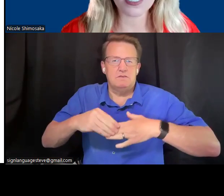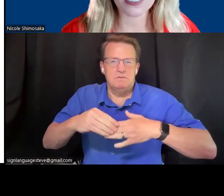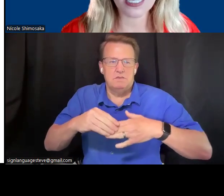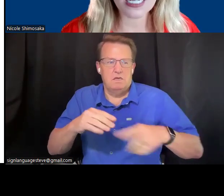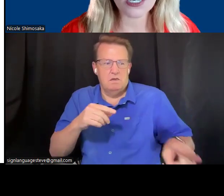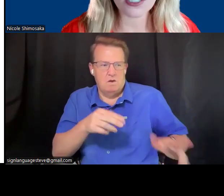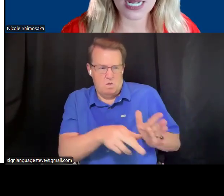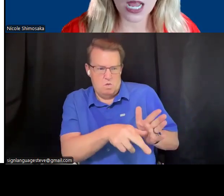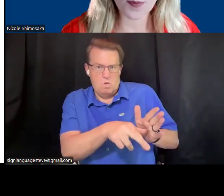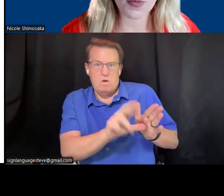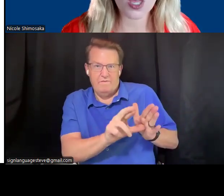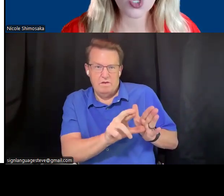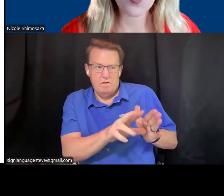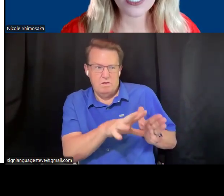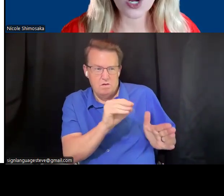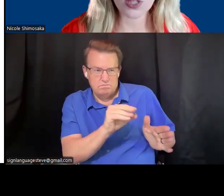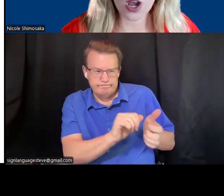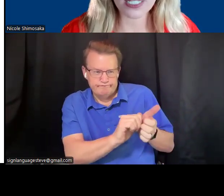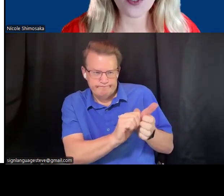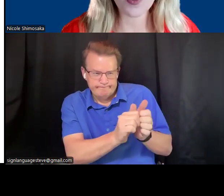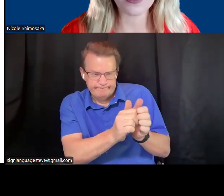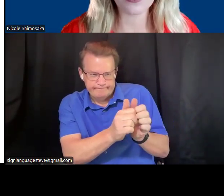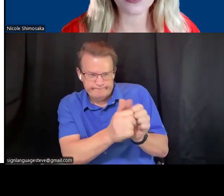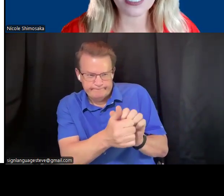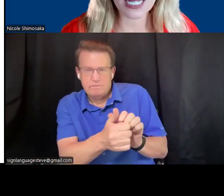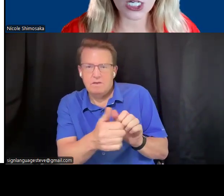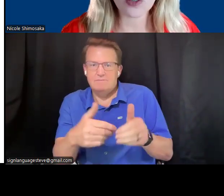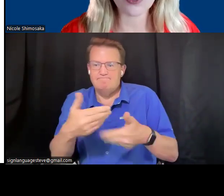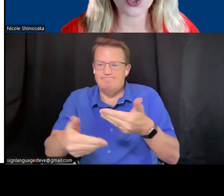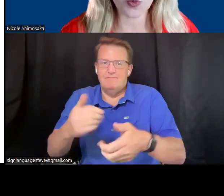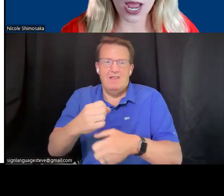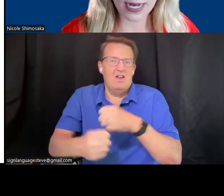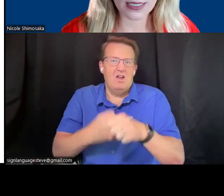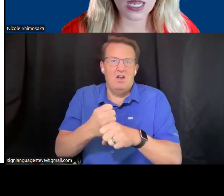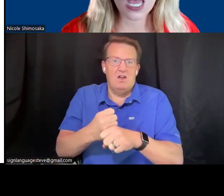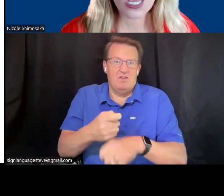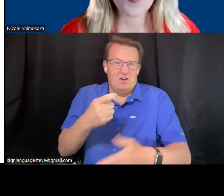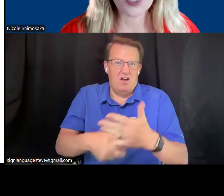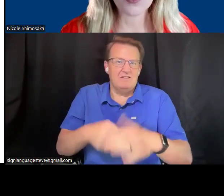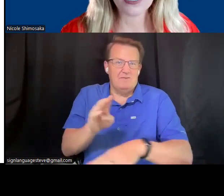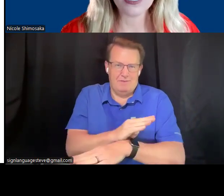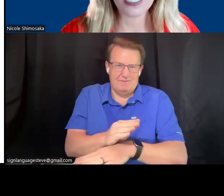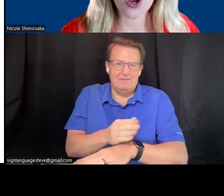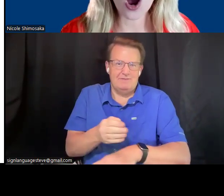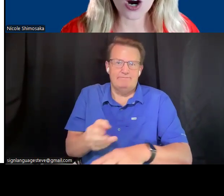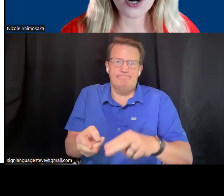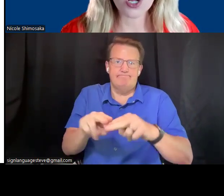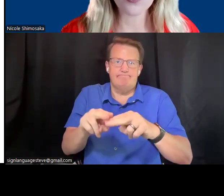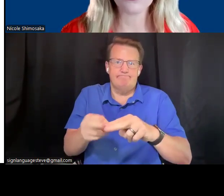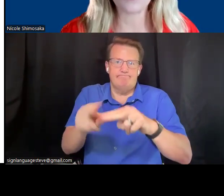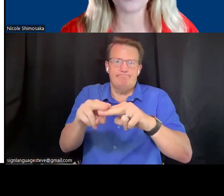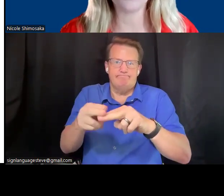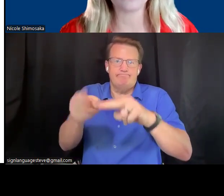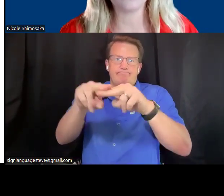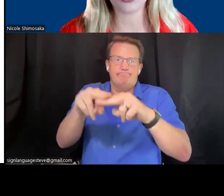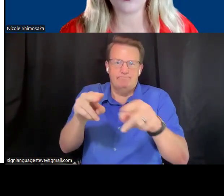this in the years to come. We know the cost of business continues to rise. By creating a hard-coded